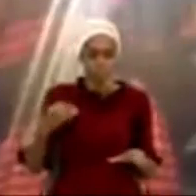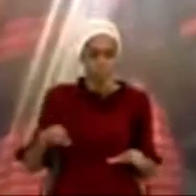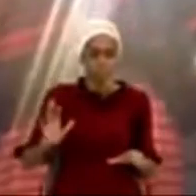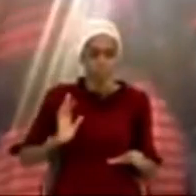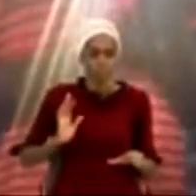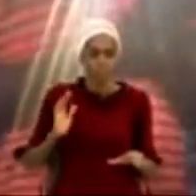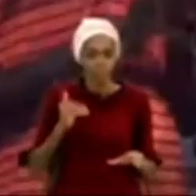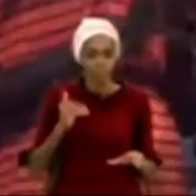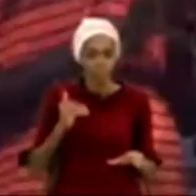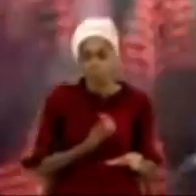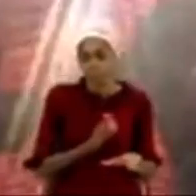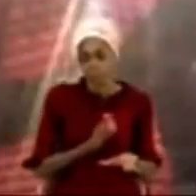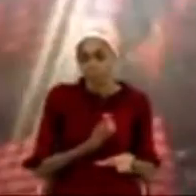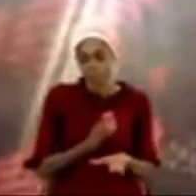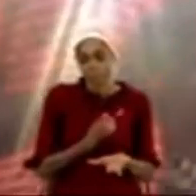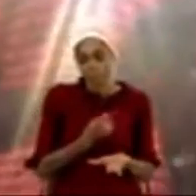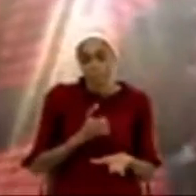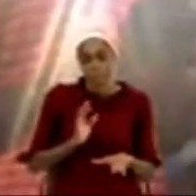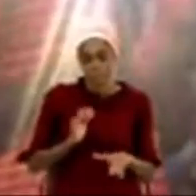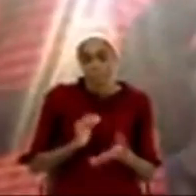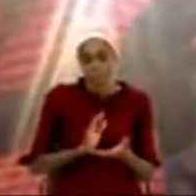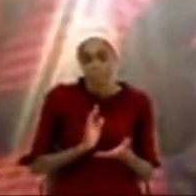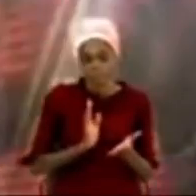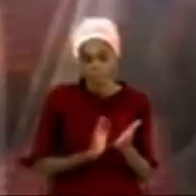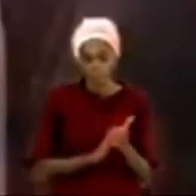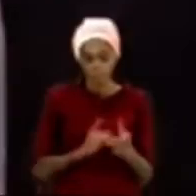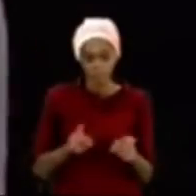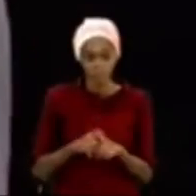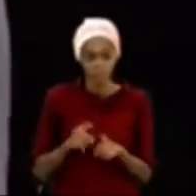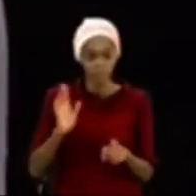down, as your people sing.